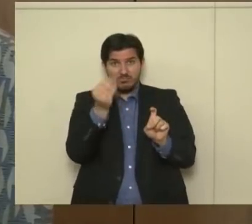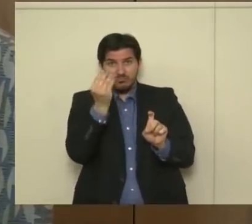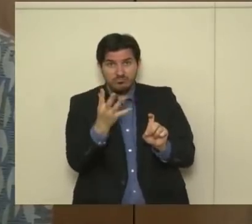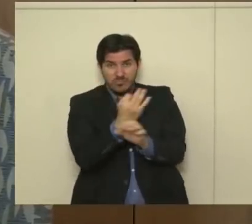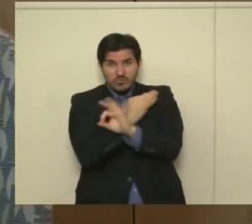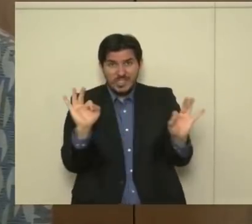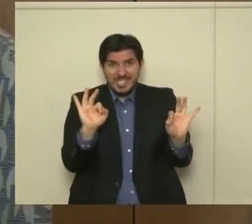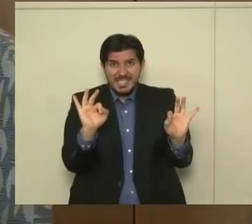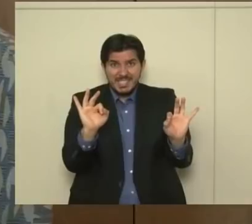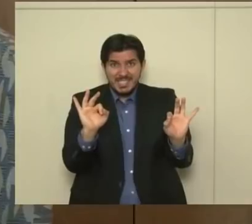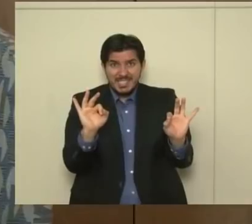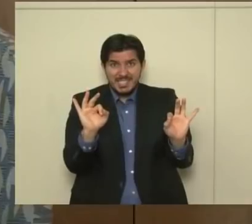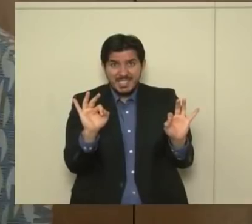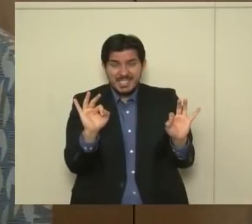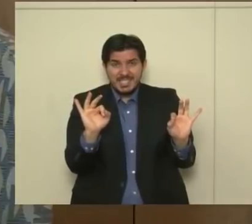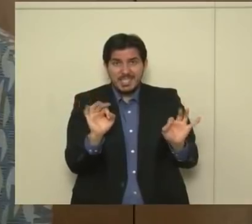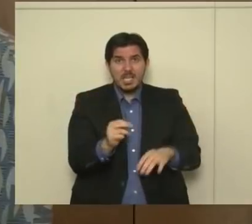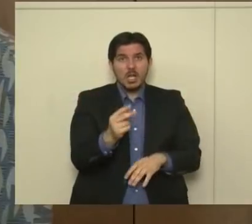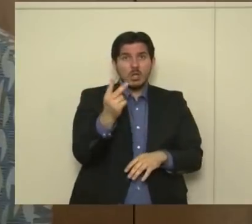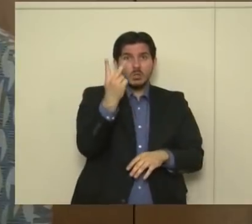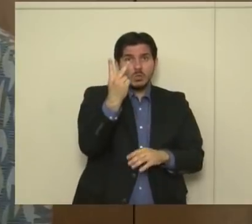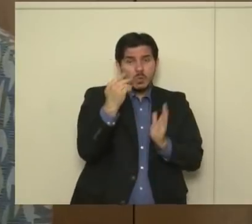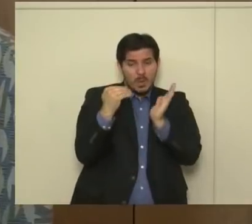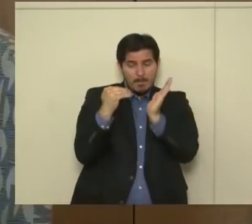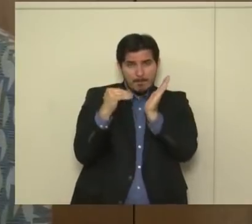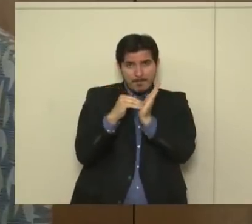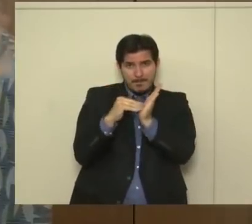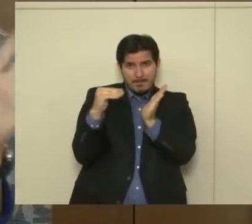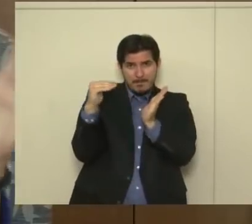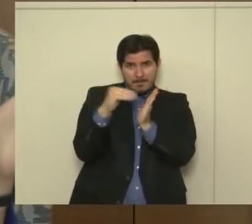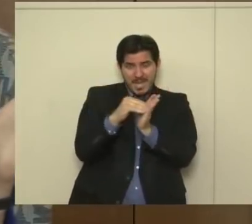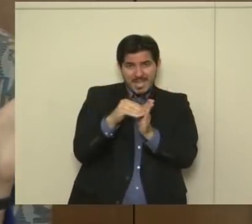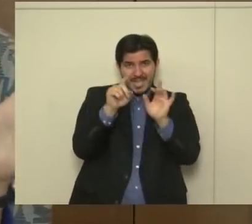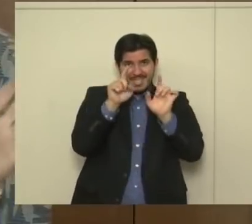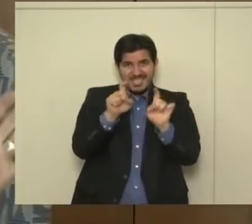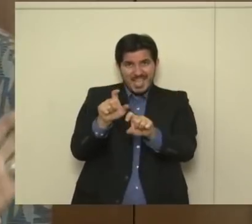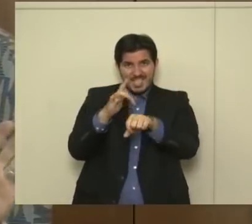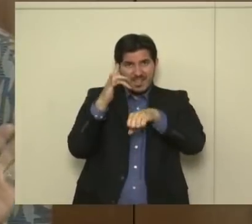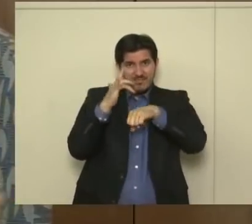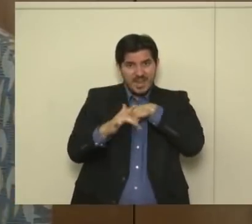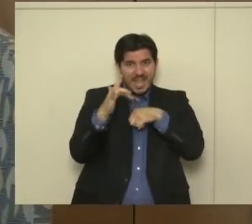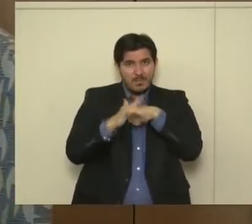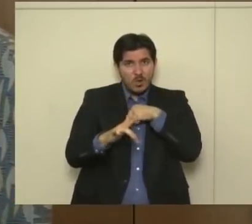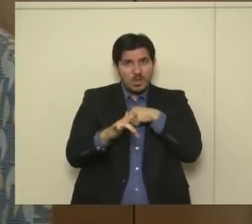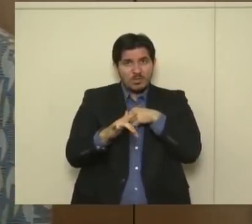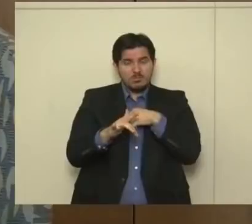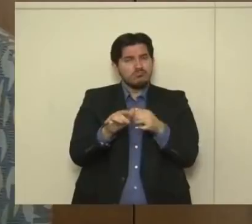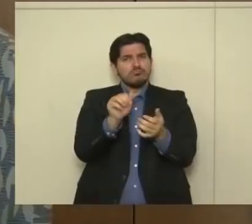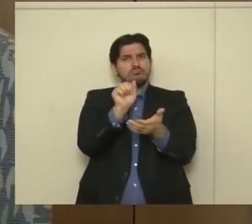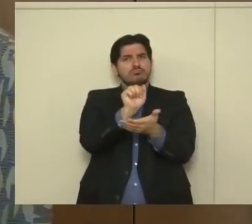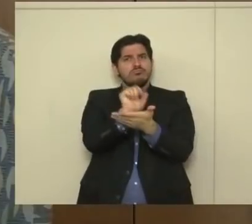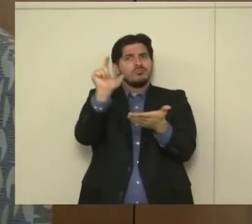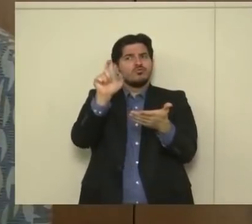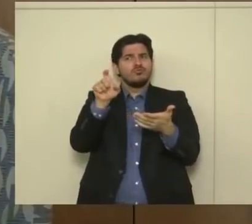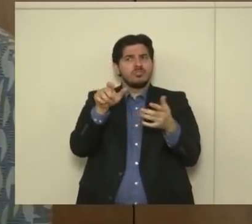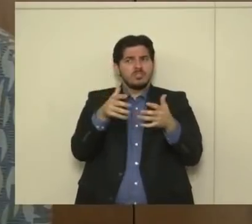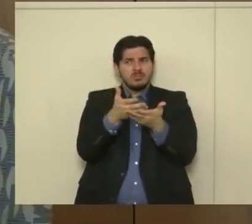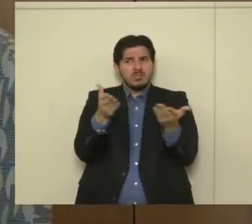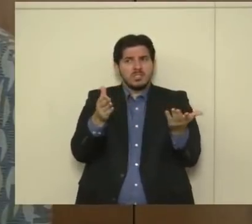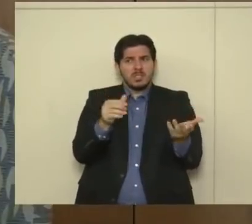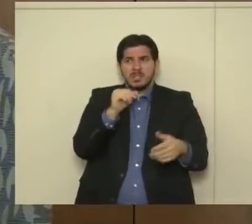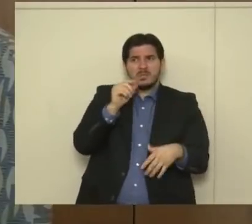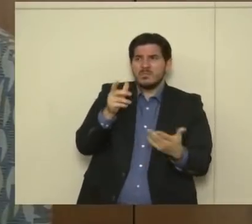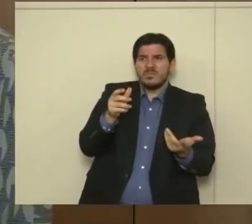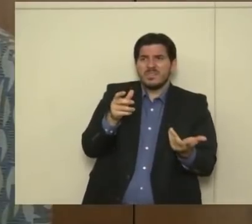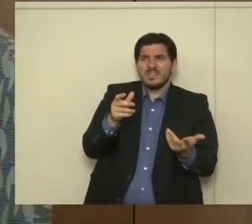2 million COVID tests available, and that means all the supplies I need to do it. I don't have the people to swab you.